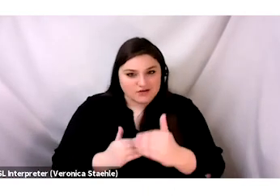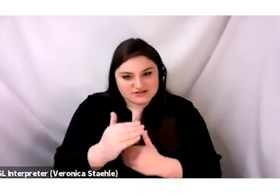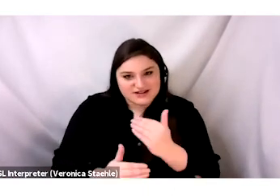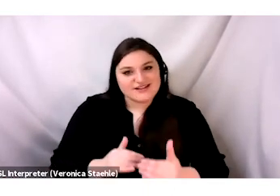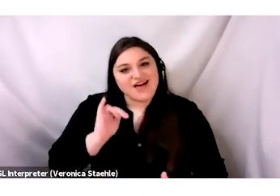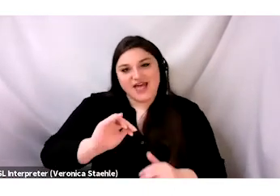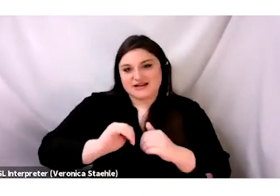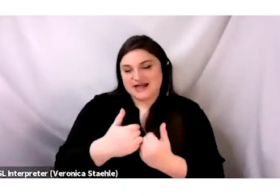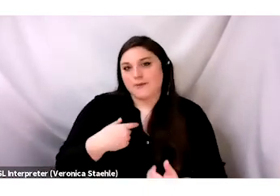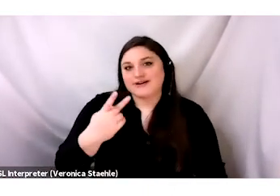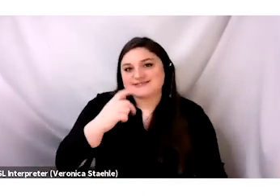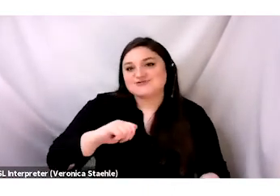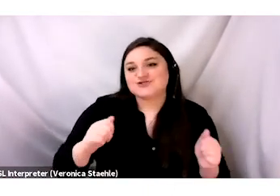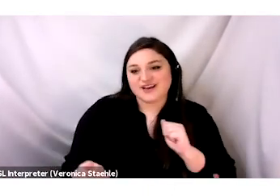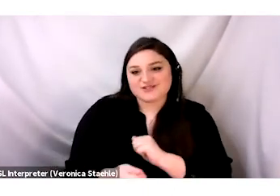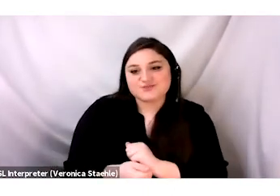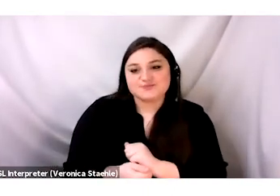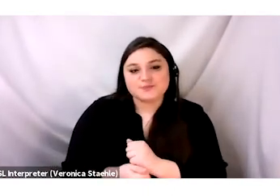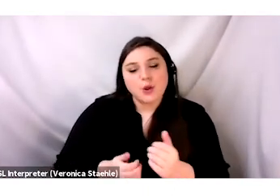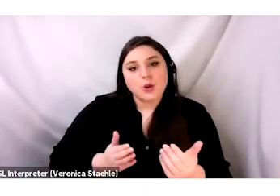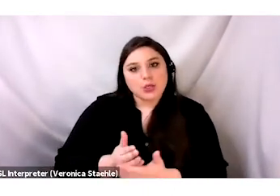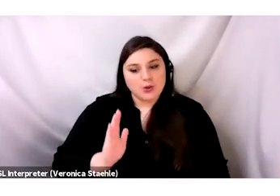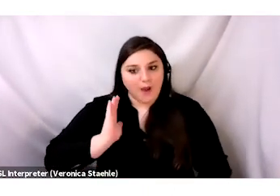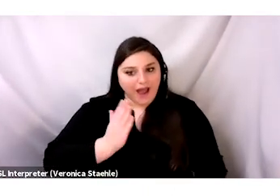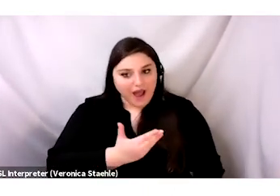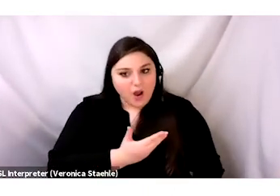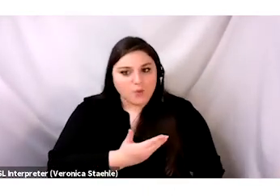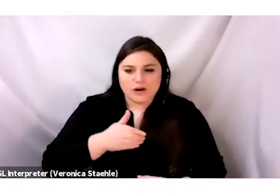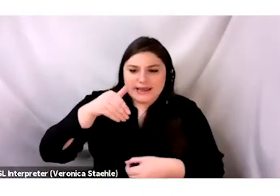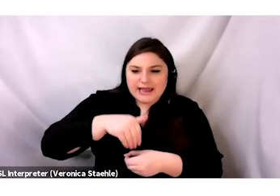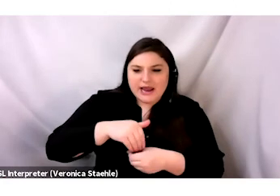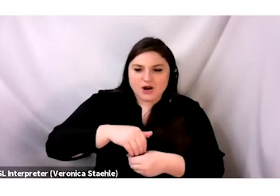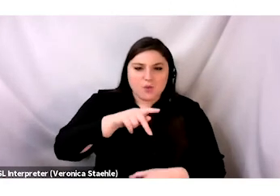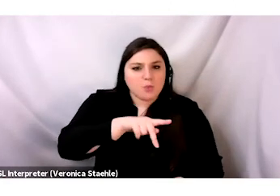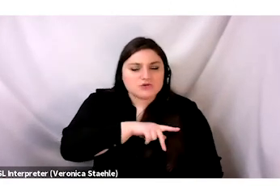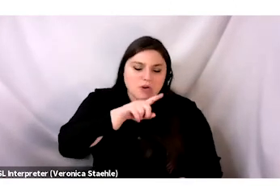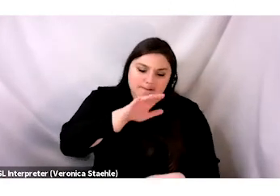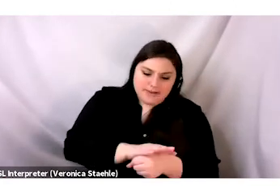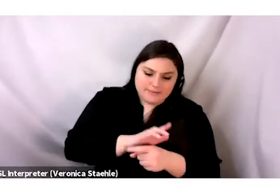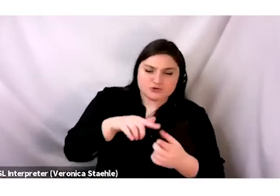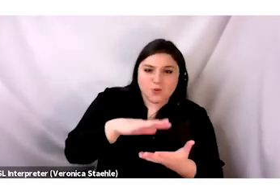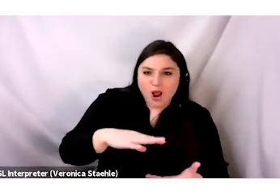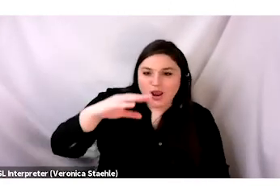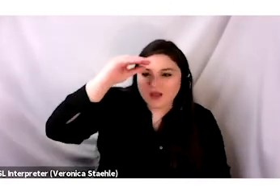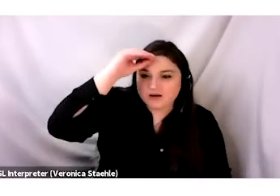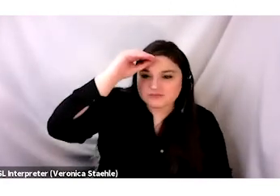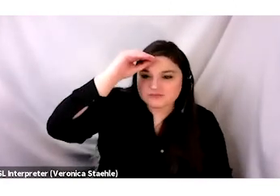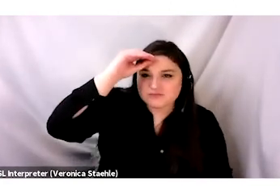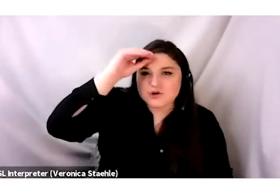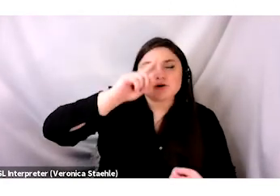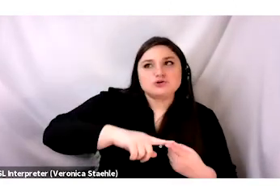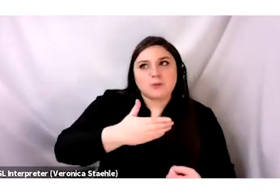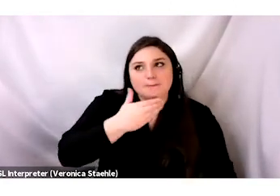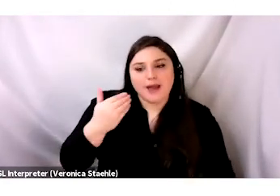the process. That's really sort of where I see change happening, is in our own commitment to learning,